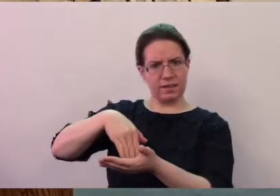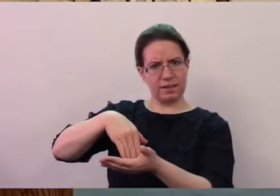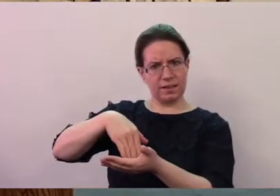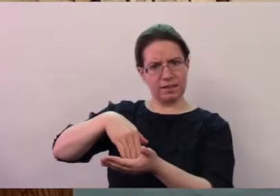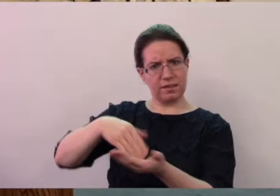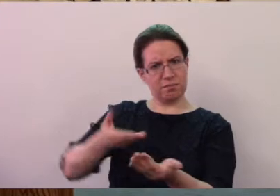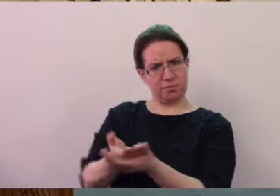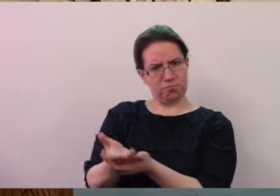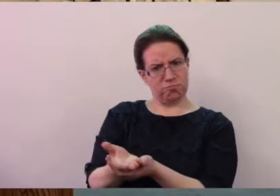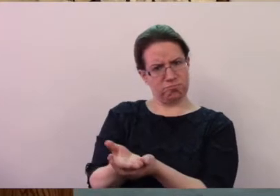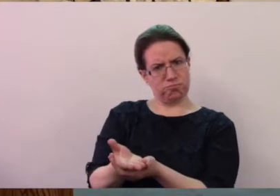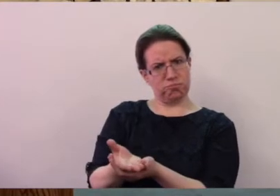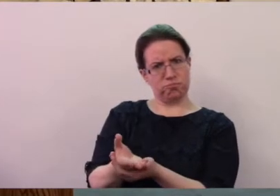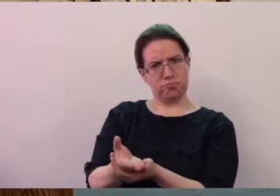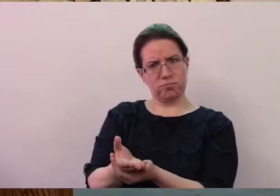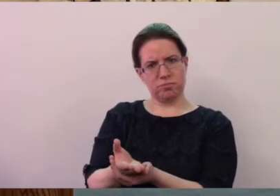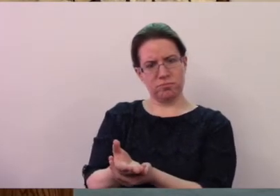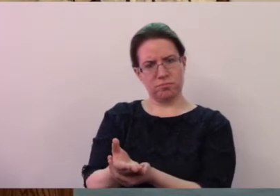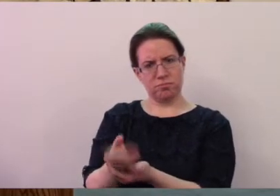and be born